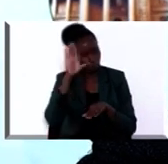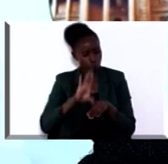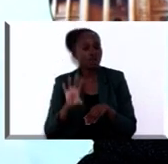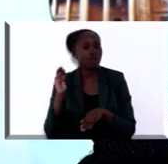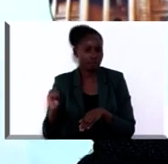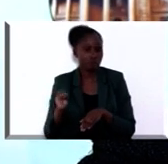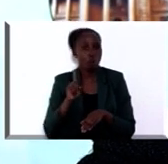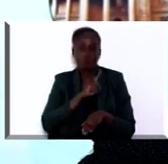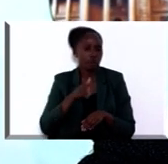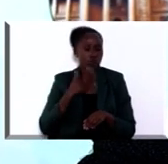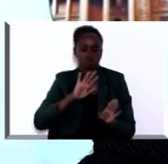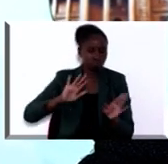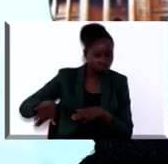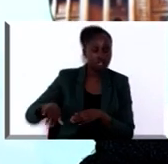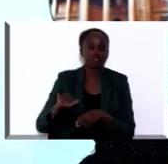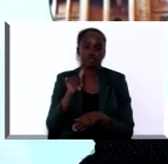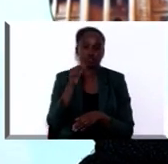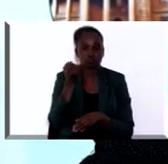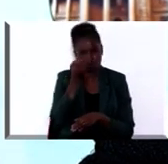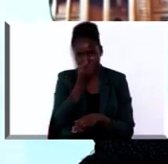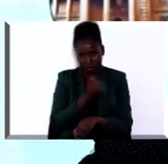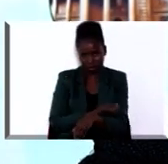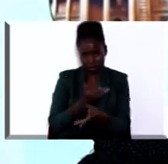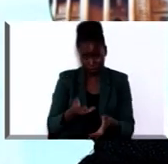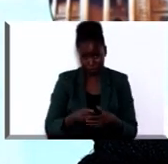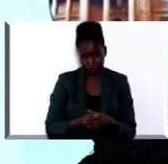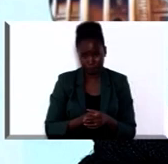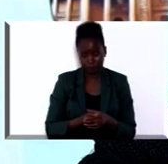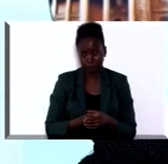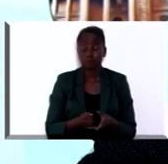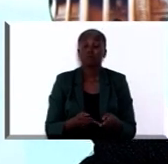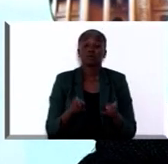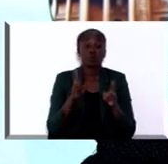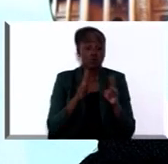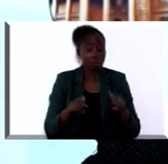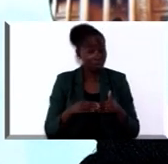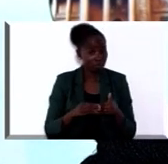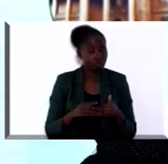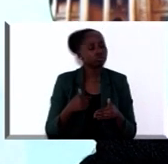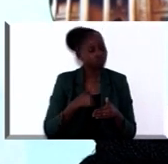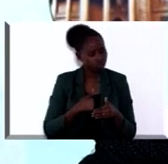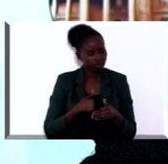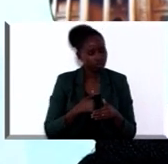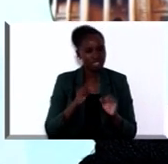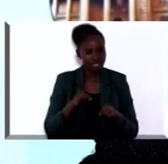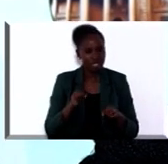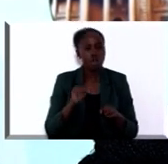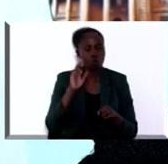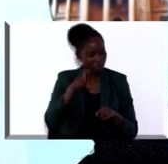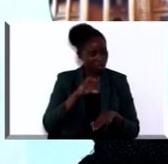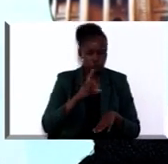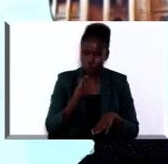from drugs. Honorable members, I have no doubt that we need to do more on